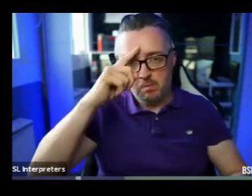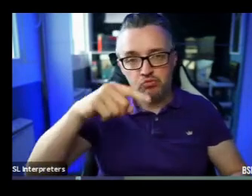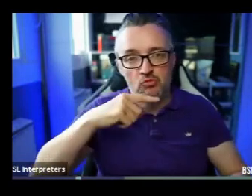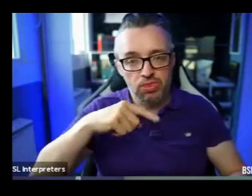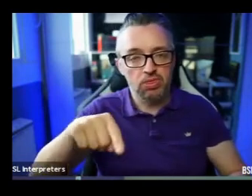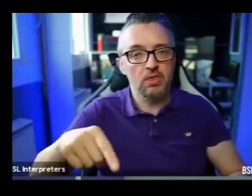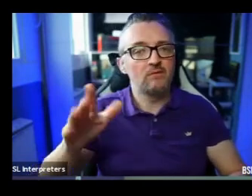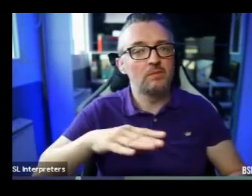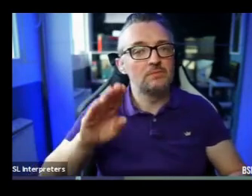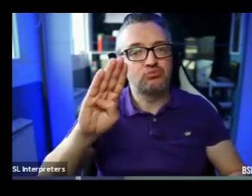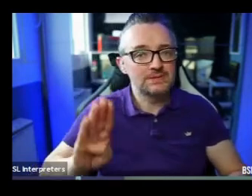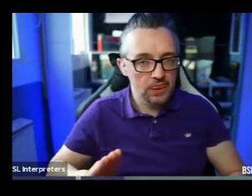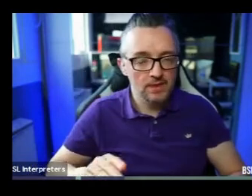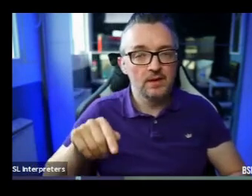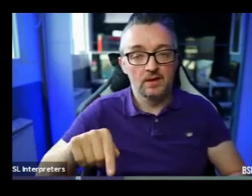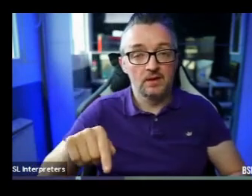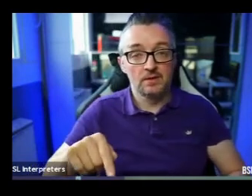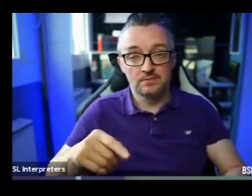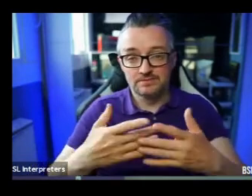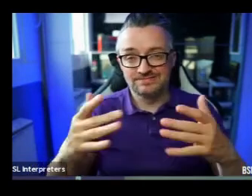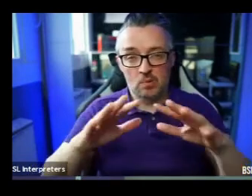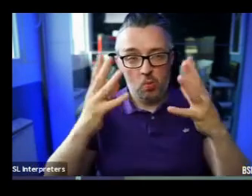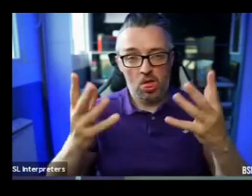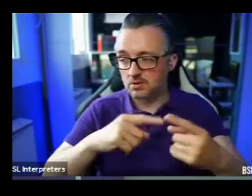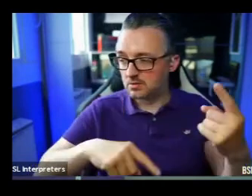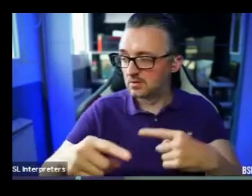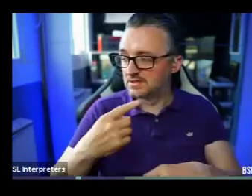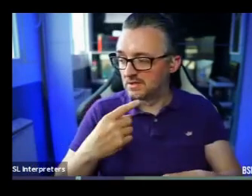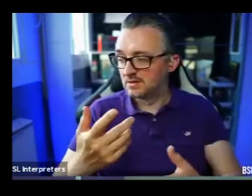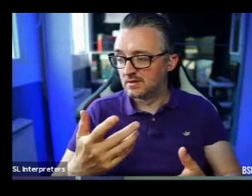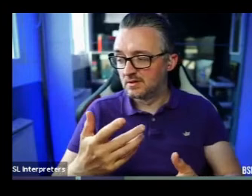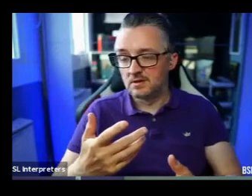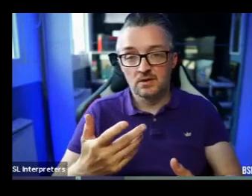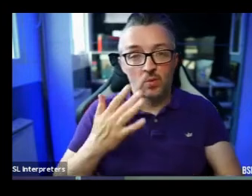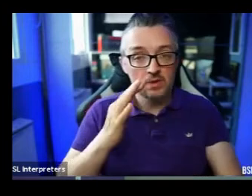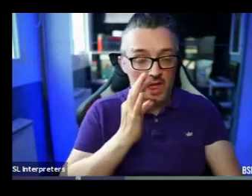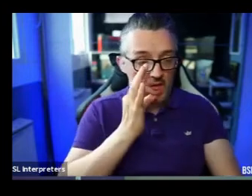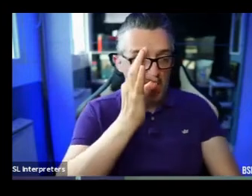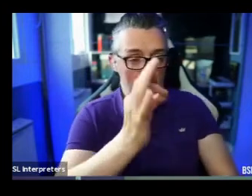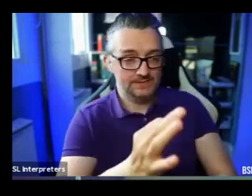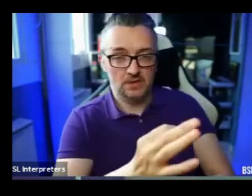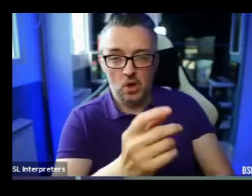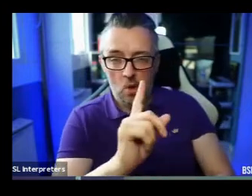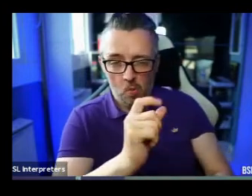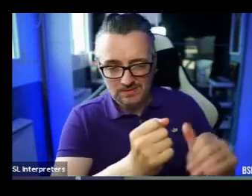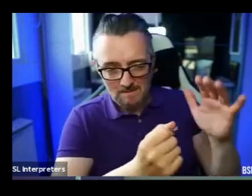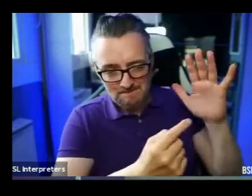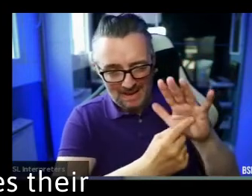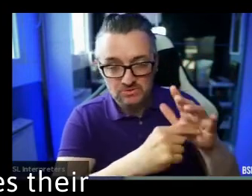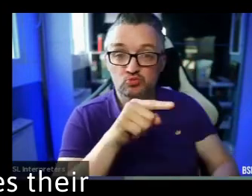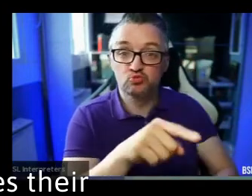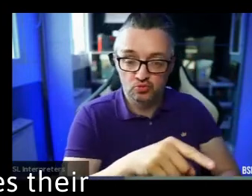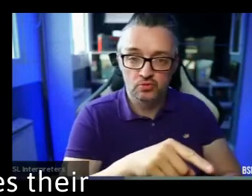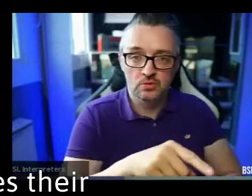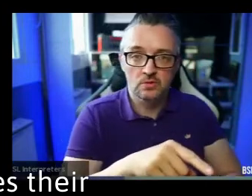from Sao Paulo, Brazil. People all over the world started to say, when they ask this question,